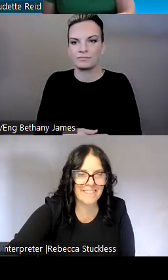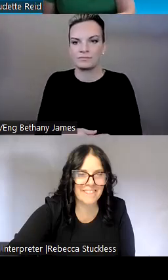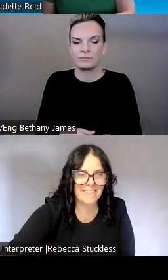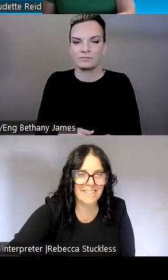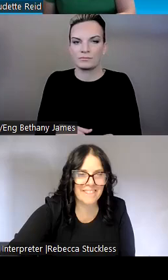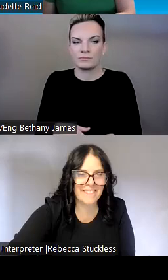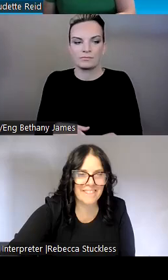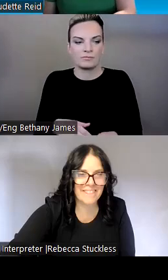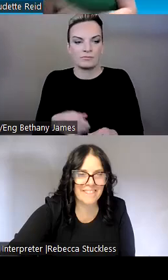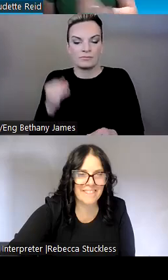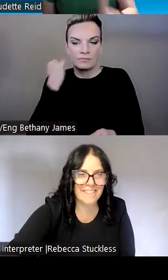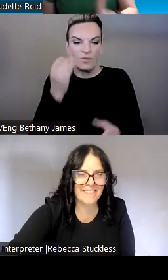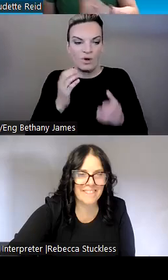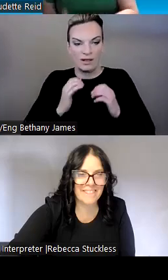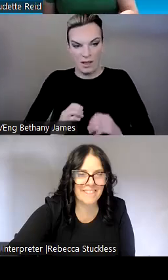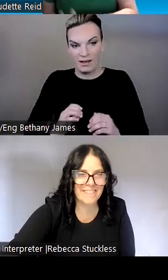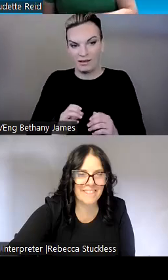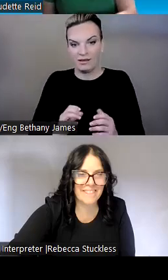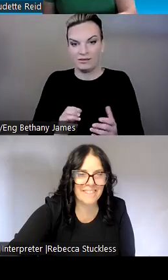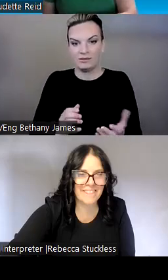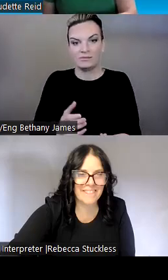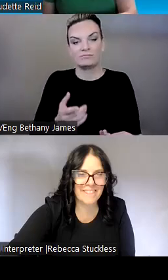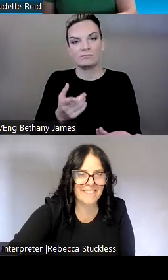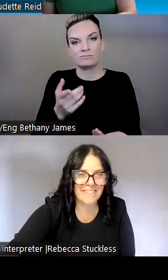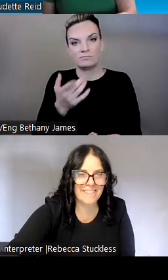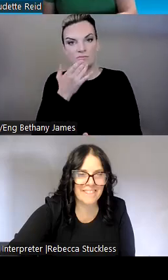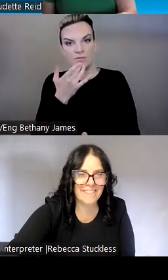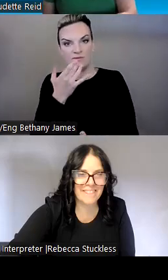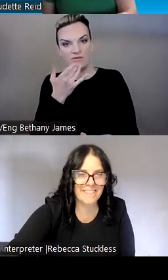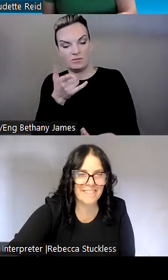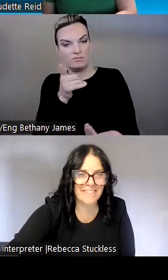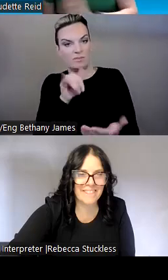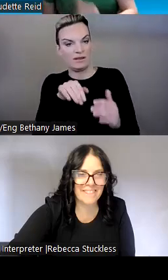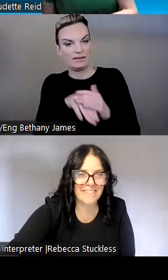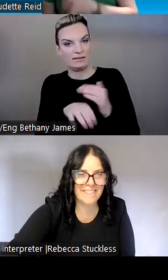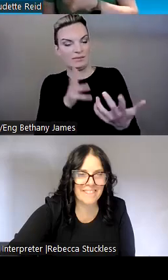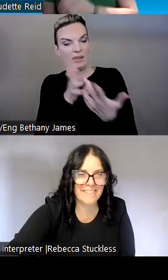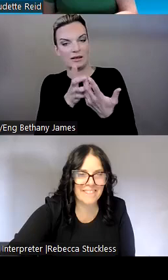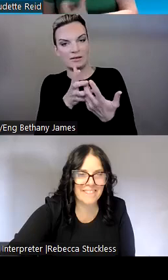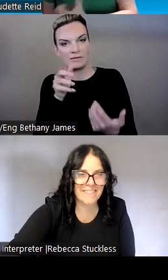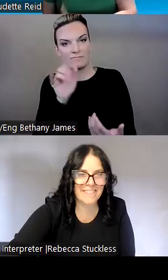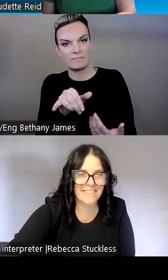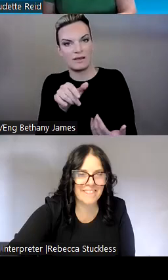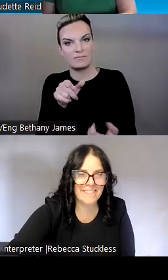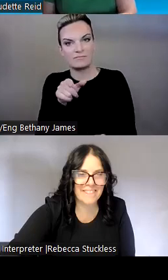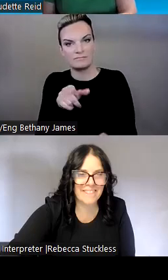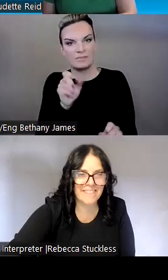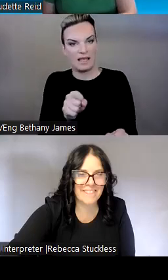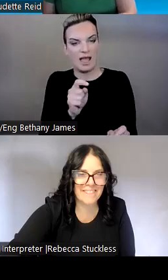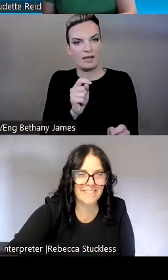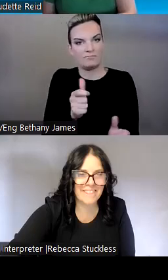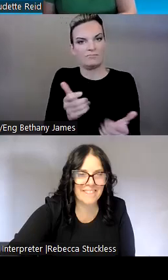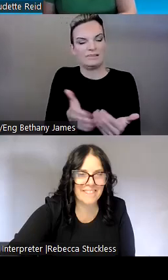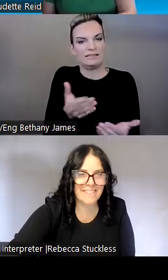have a client who uses one accessibility thing a lot, being able to quickly turn it on is going to be